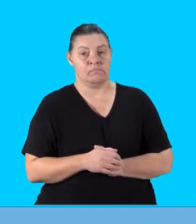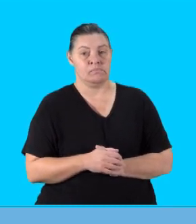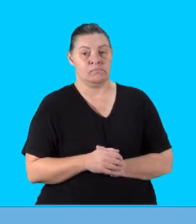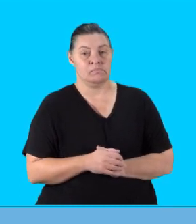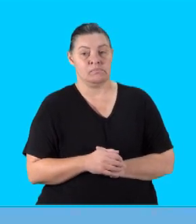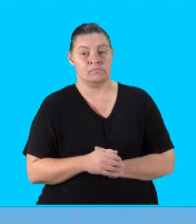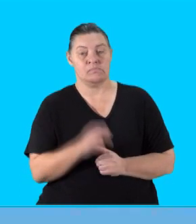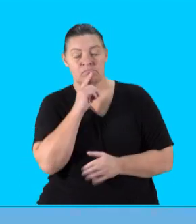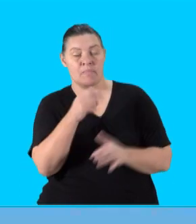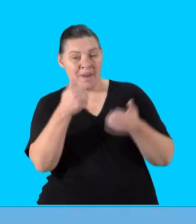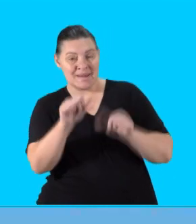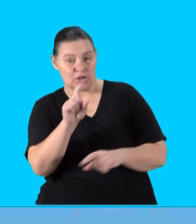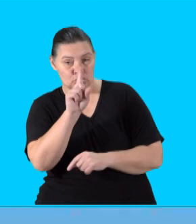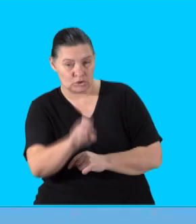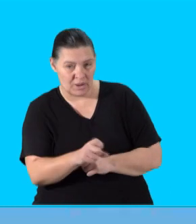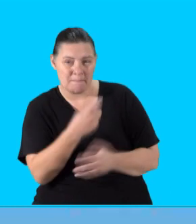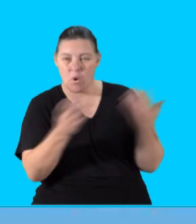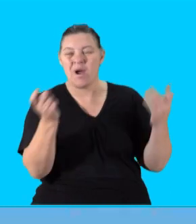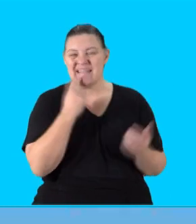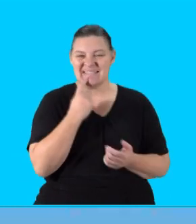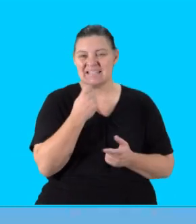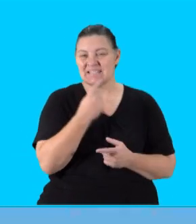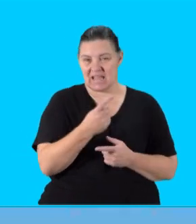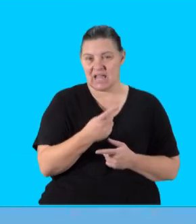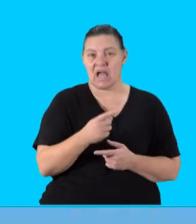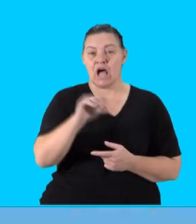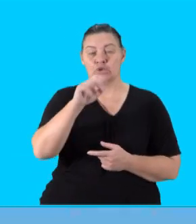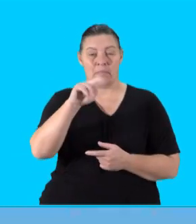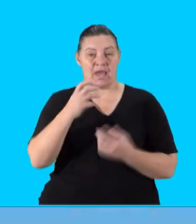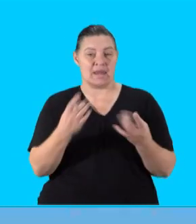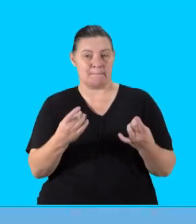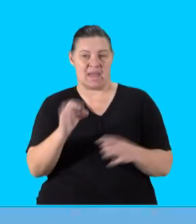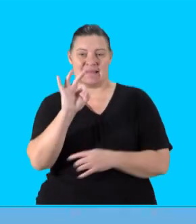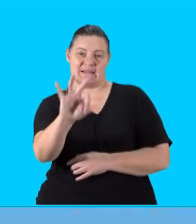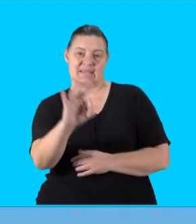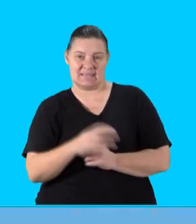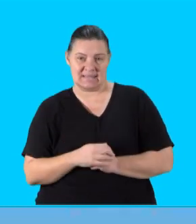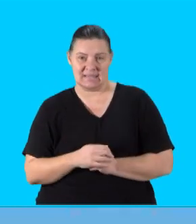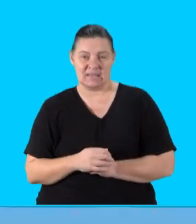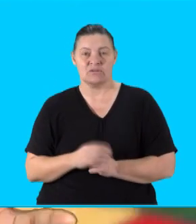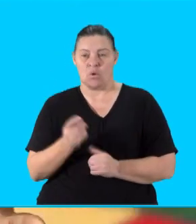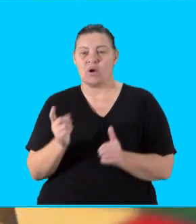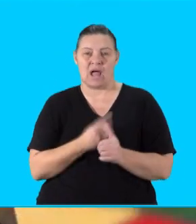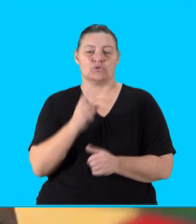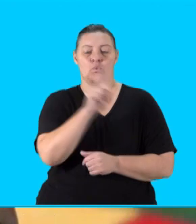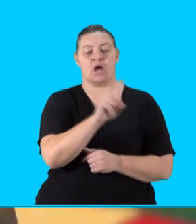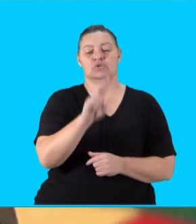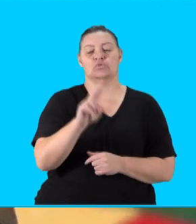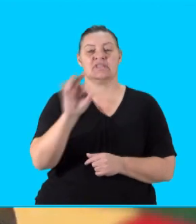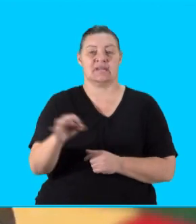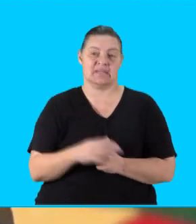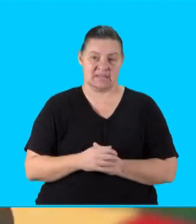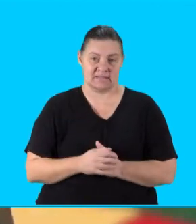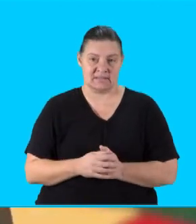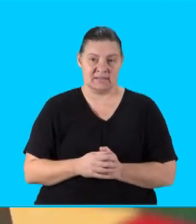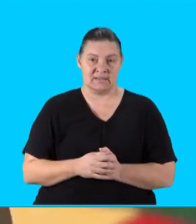calcium. Now, our next question, which is a bit easier, it says, my atomic number is 3. So you just simply count 1, 2,